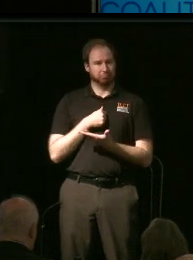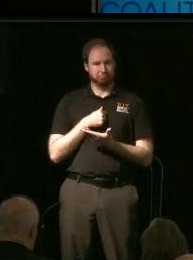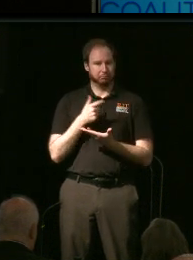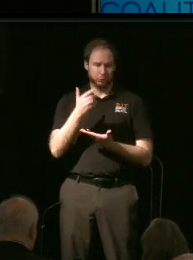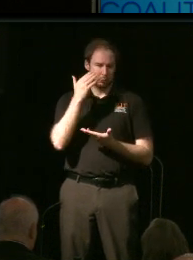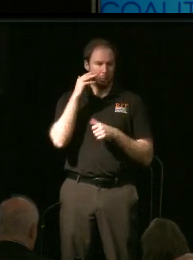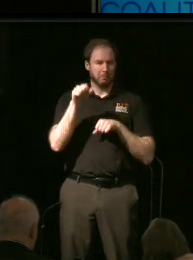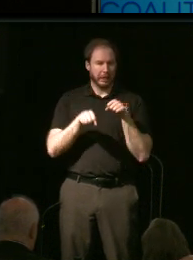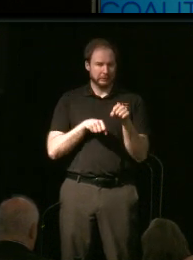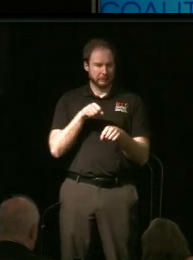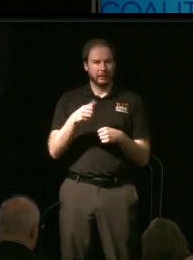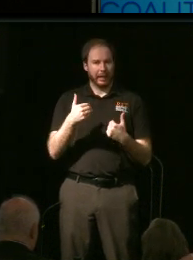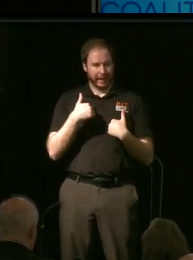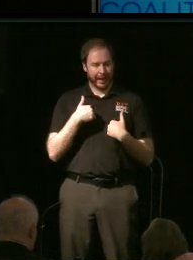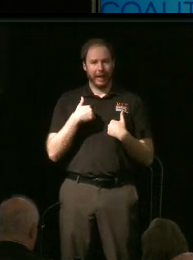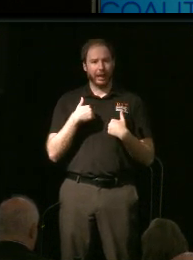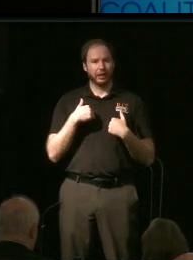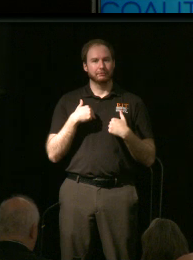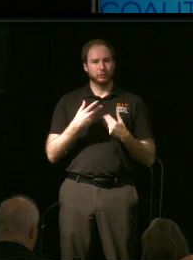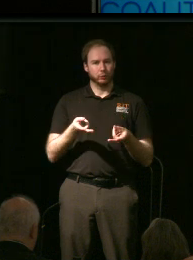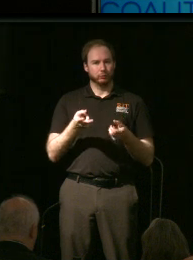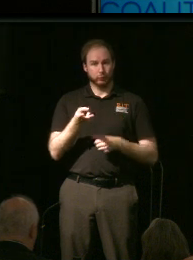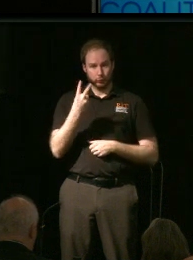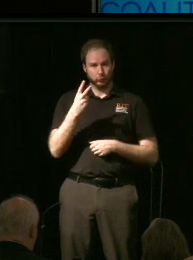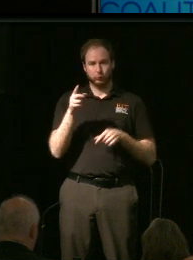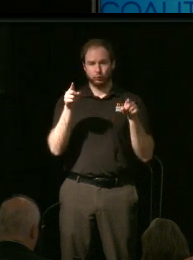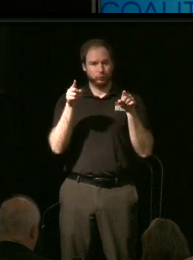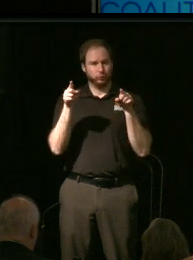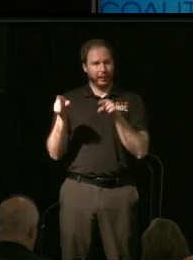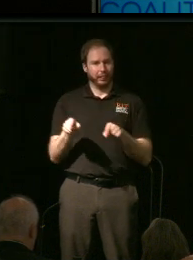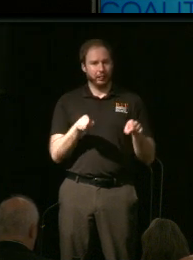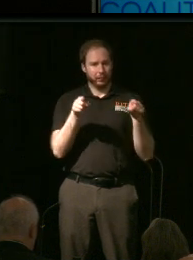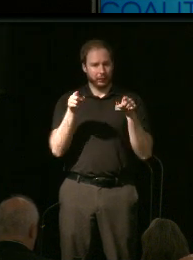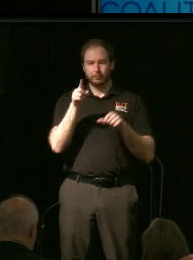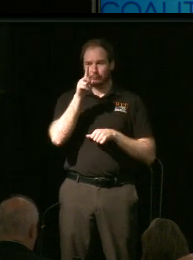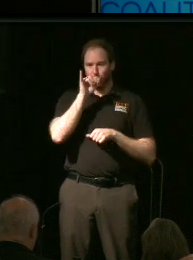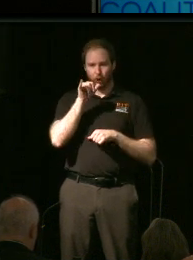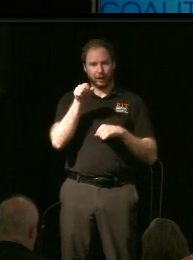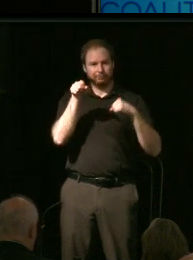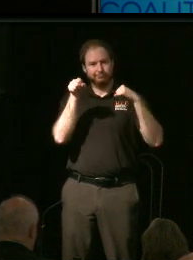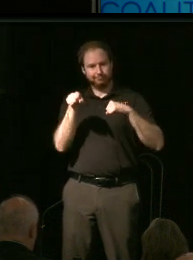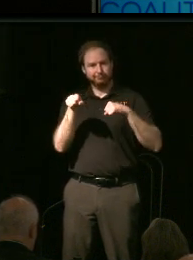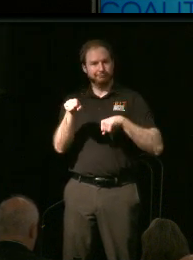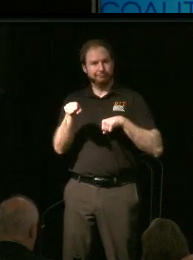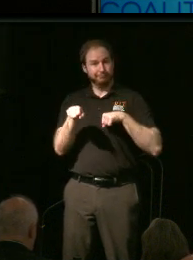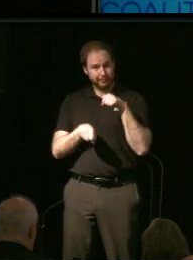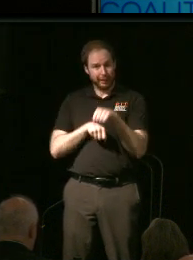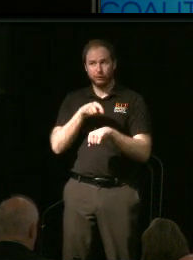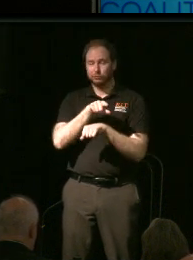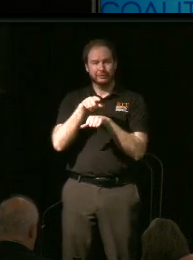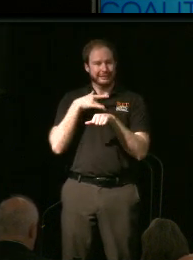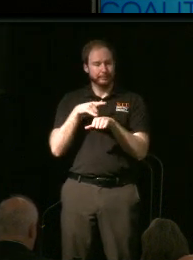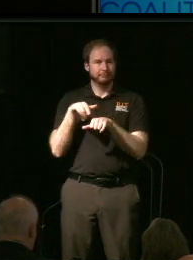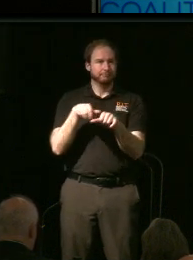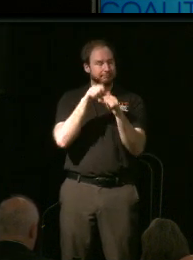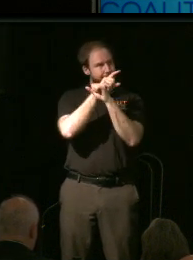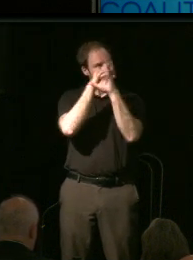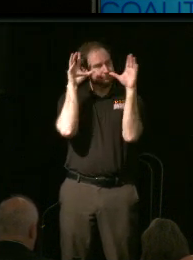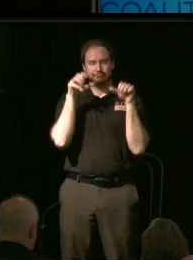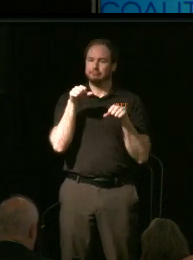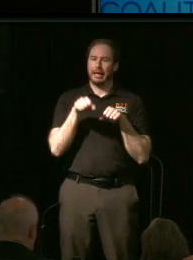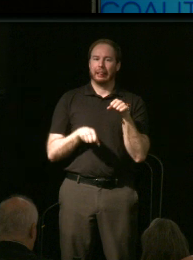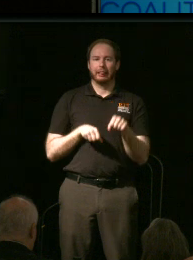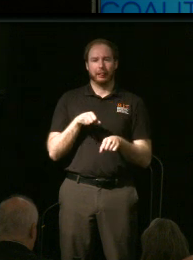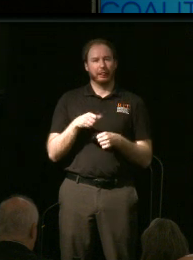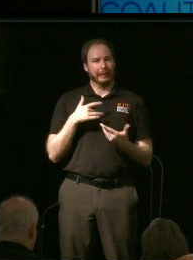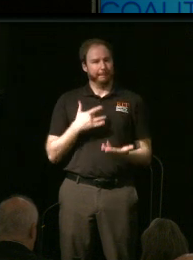we all know bicycles have two wheels. Most bicycles look like this. And if I say bicycle, this is probably what pops up